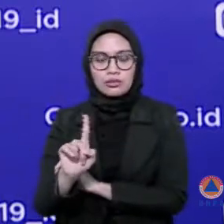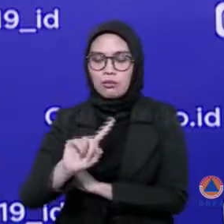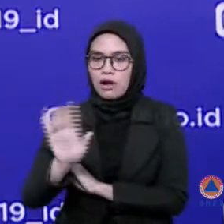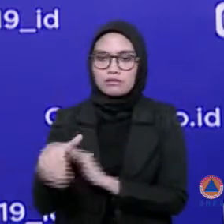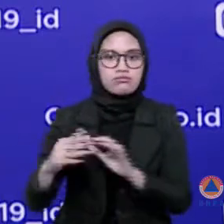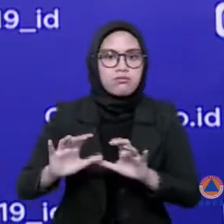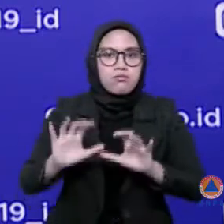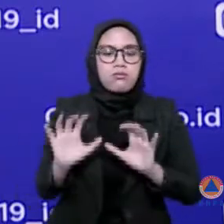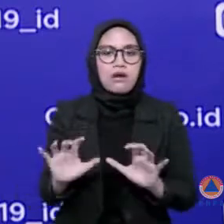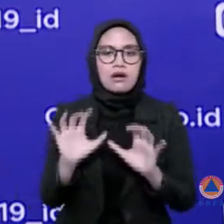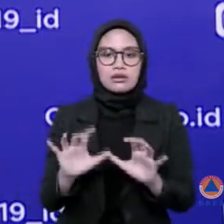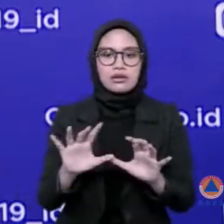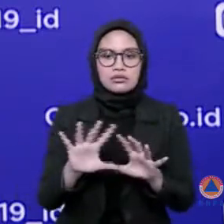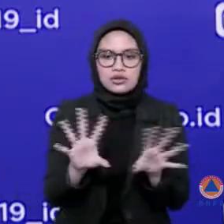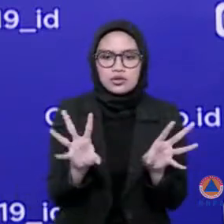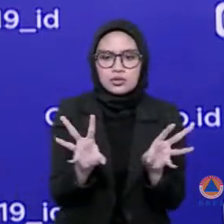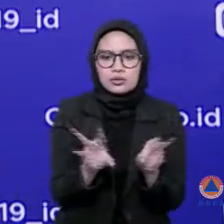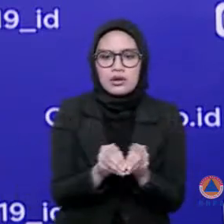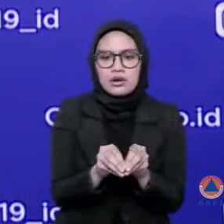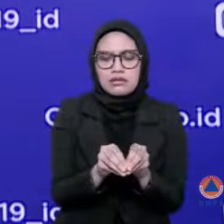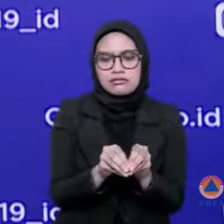highest weekly total cases reached